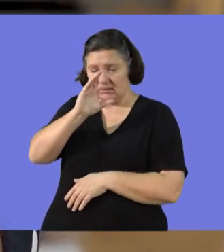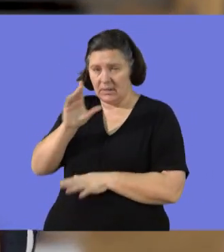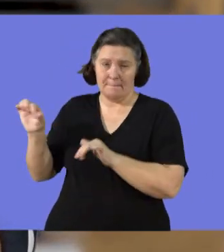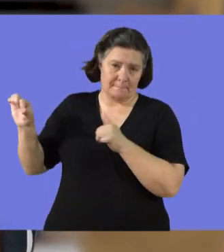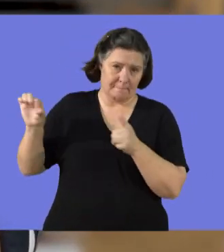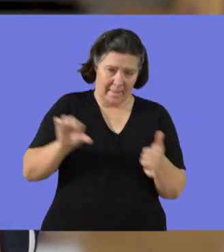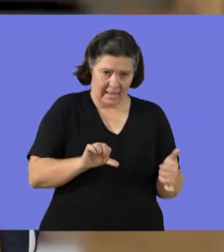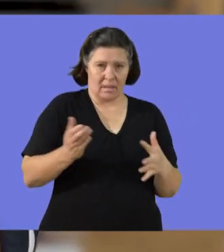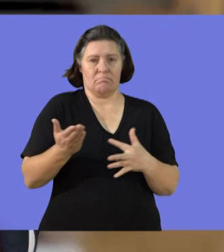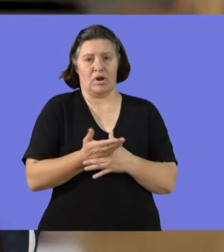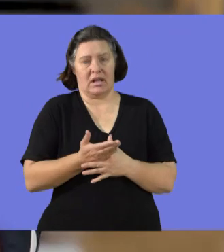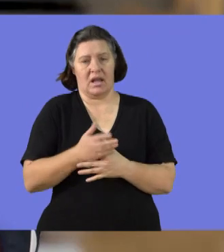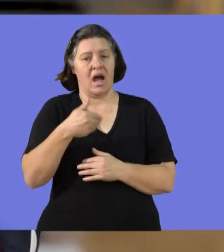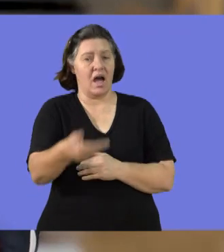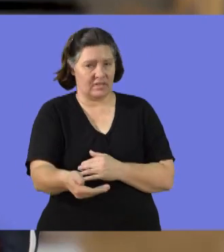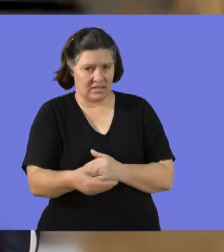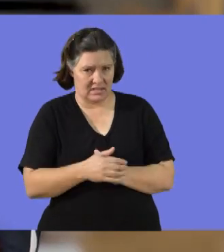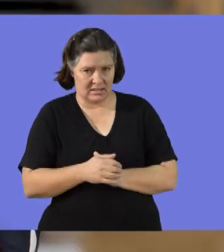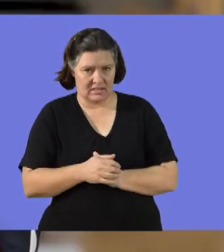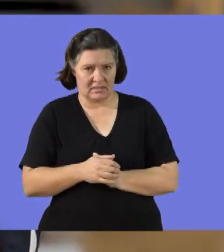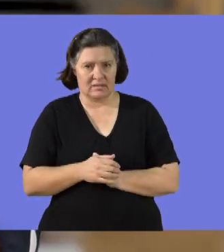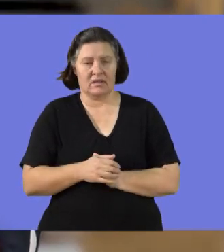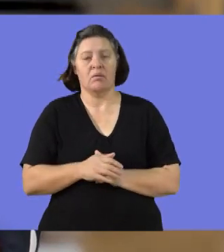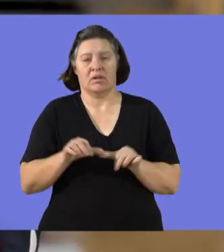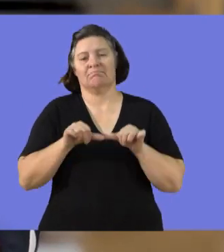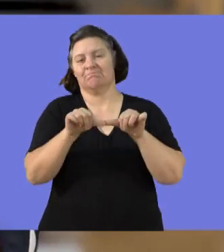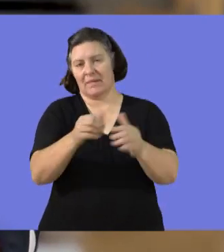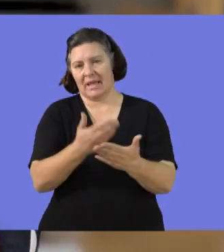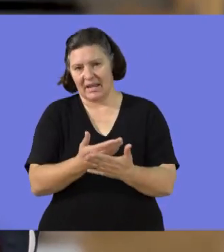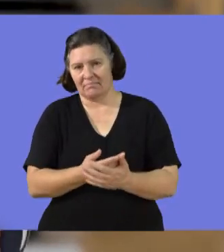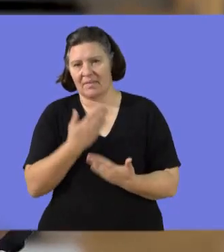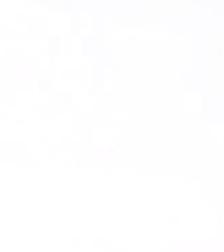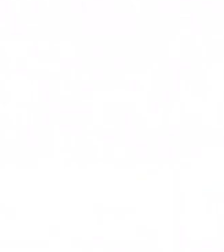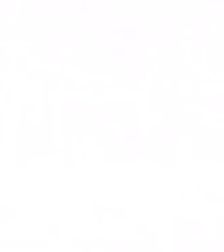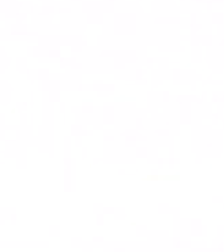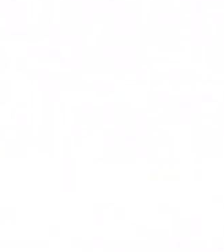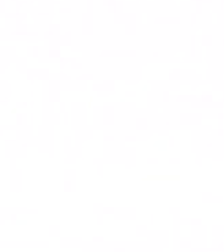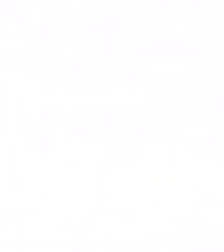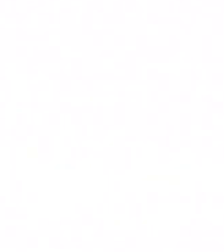have a break. Immediately after this break, we will continue. Thank you.